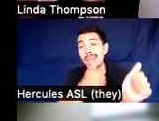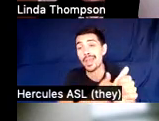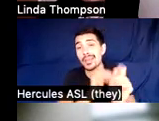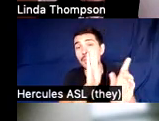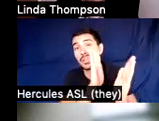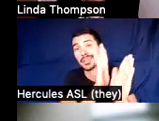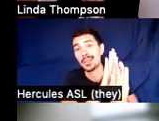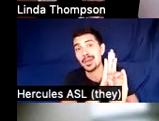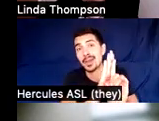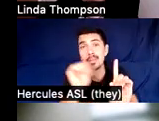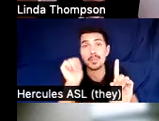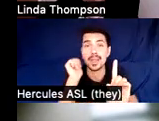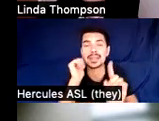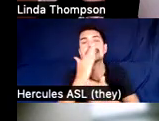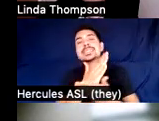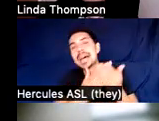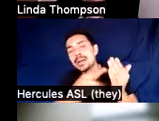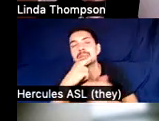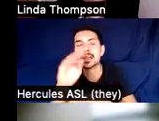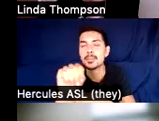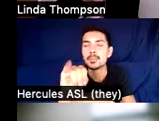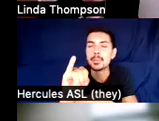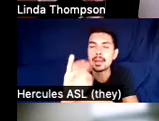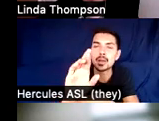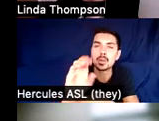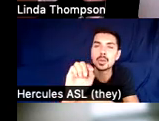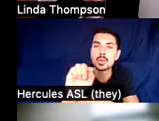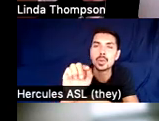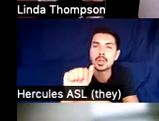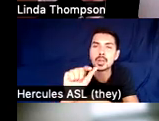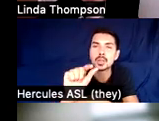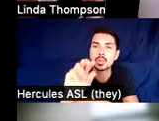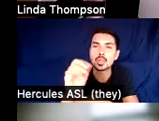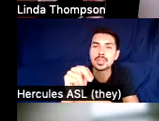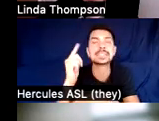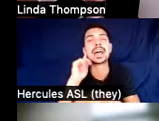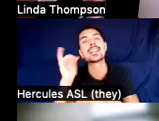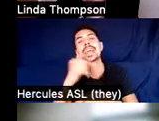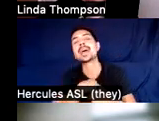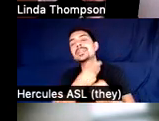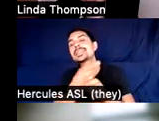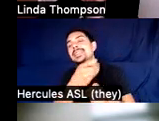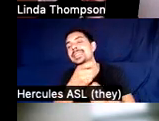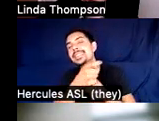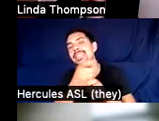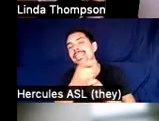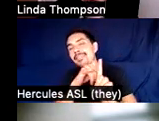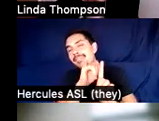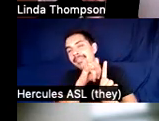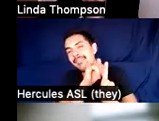people call it microaggressions. It sounds like I'm teasing, but I'm saying something that's a little bit